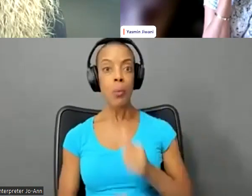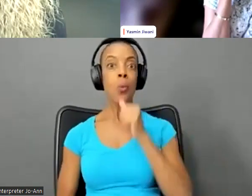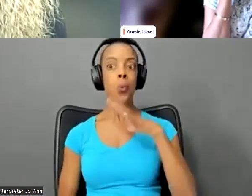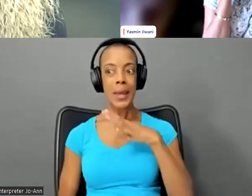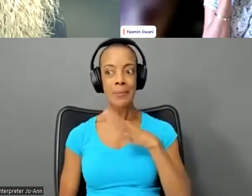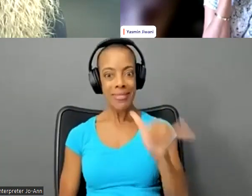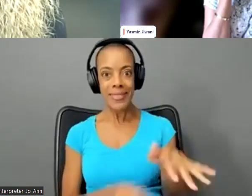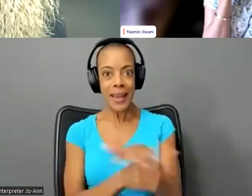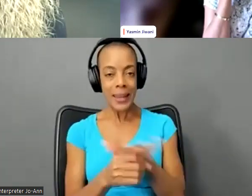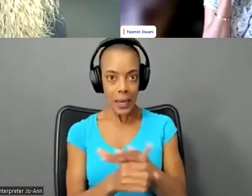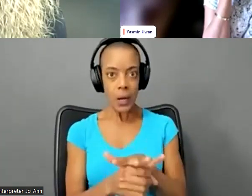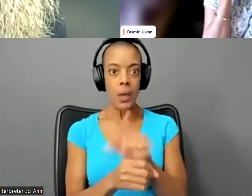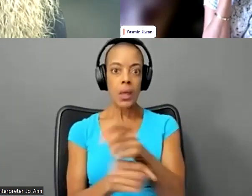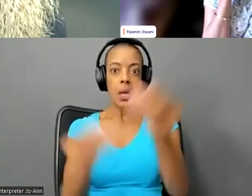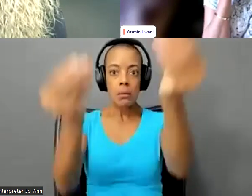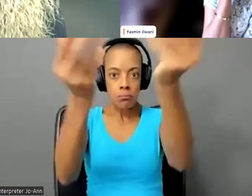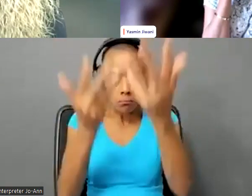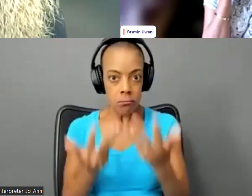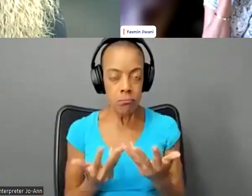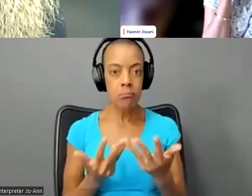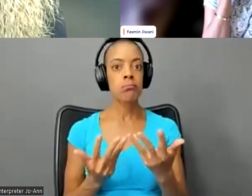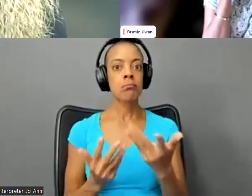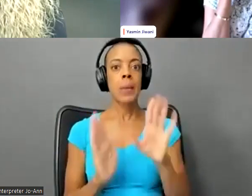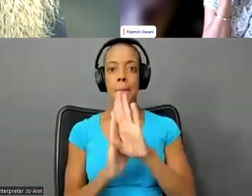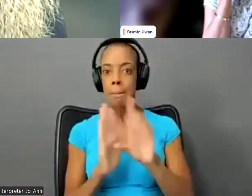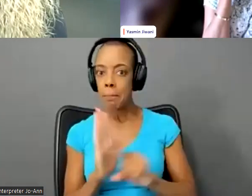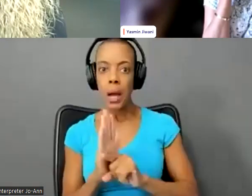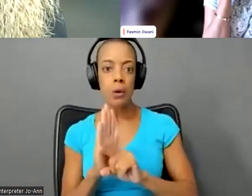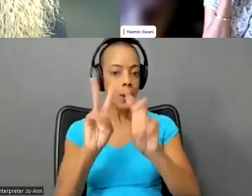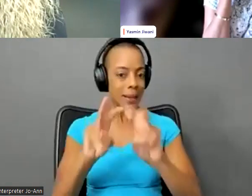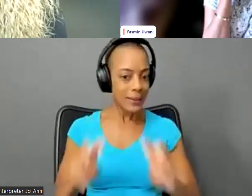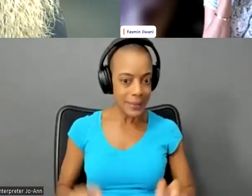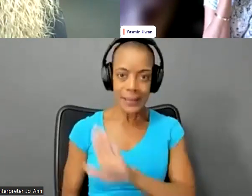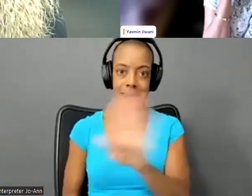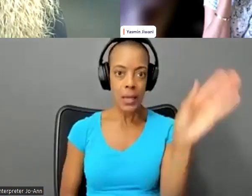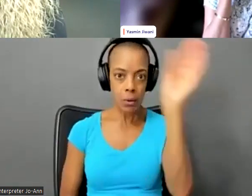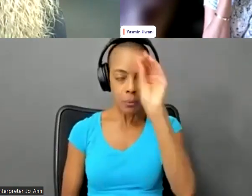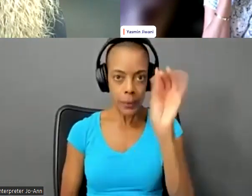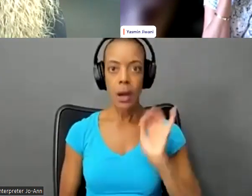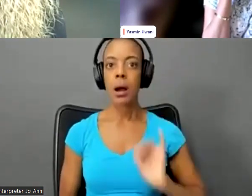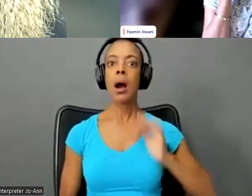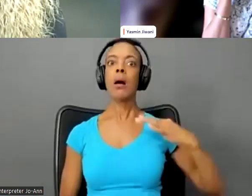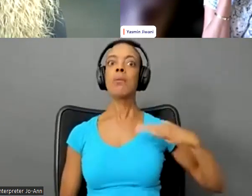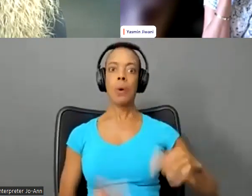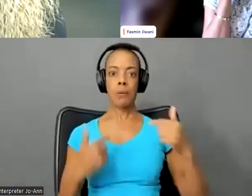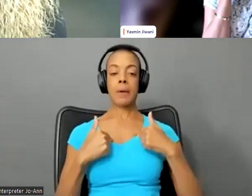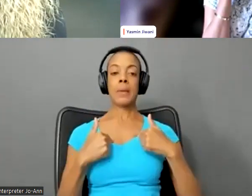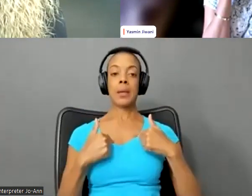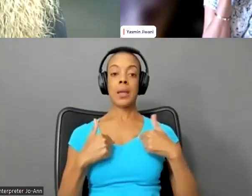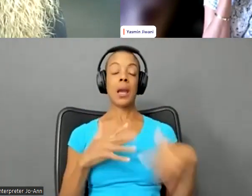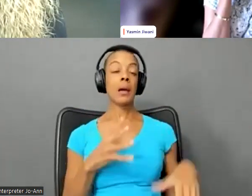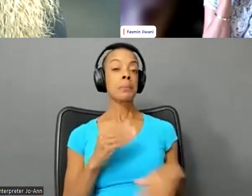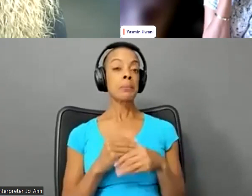able to give me context and analysis. And the other thing I'll say, maybe just top line, is